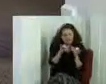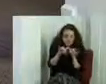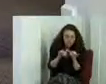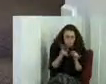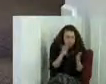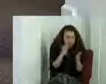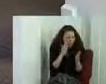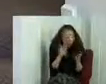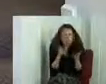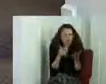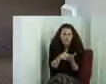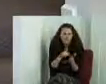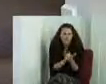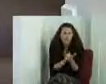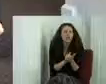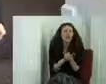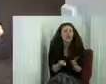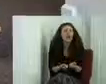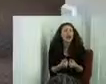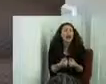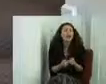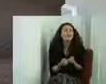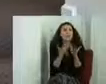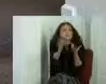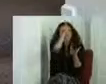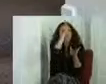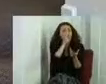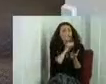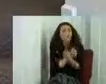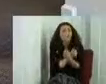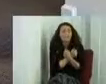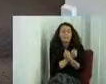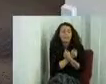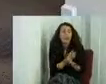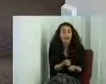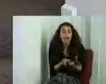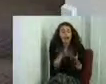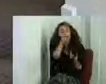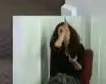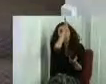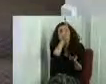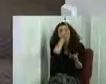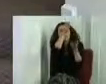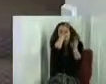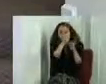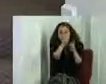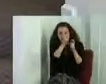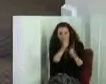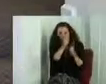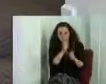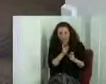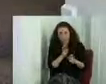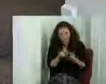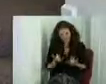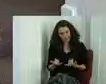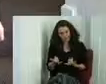them was through how much God had given to them financially. And of course, now we live in a